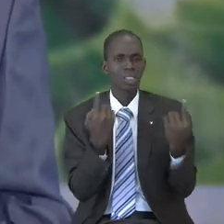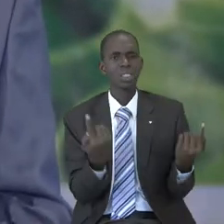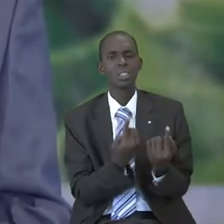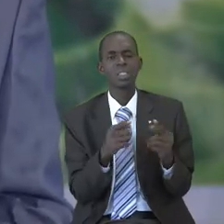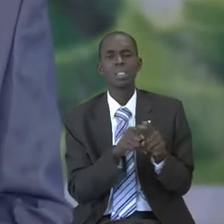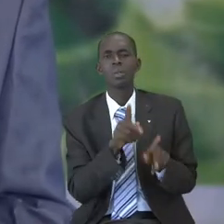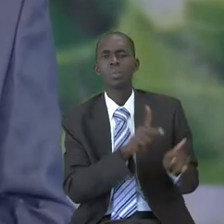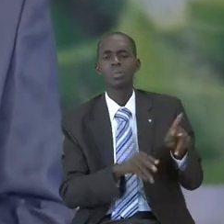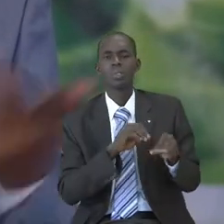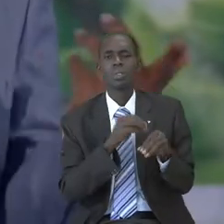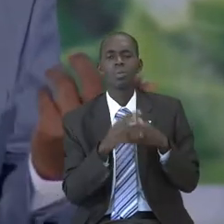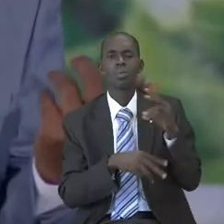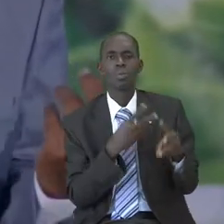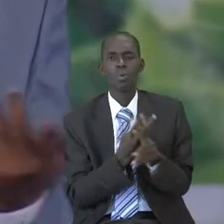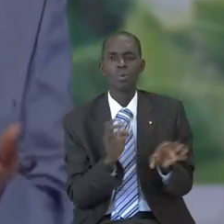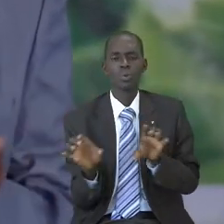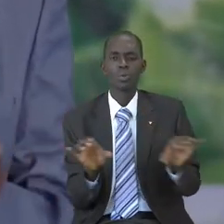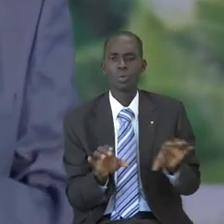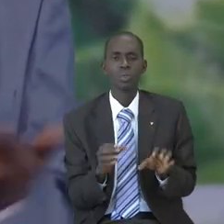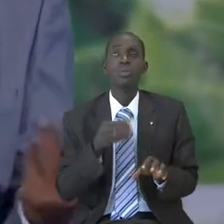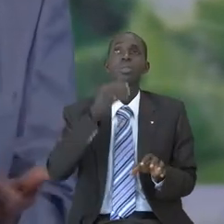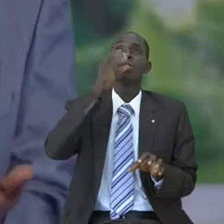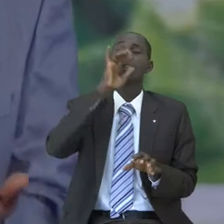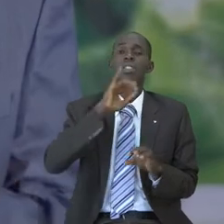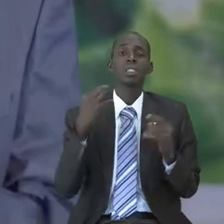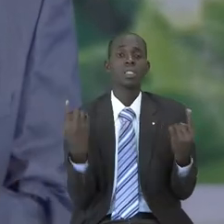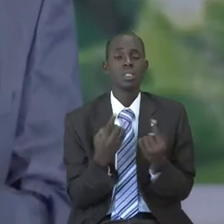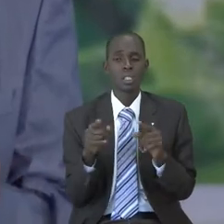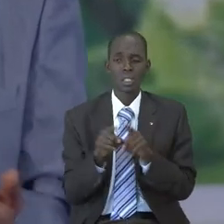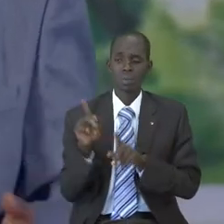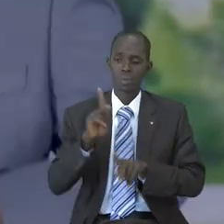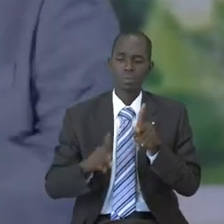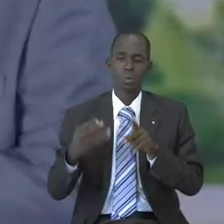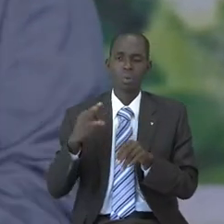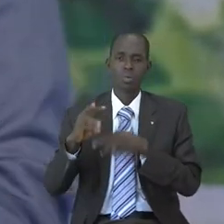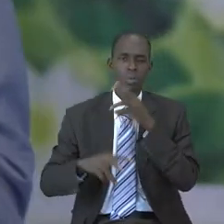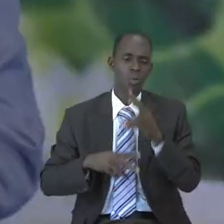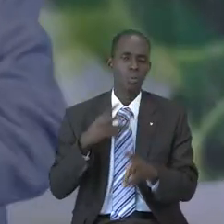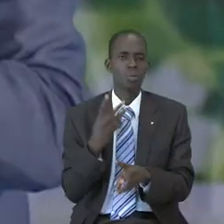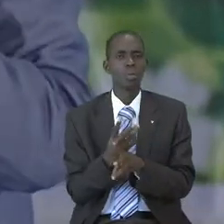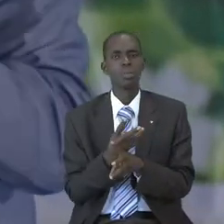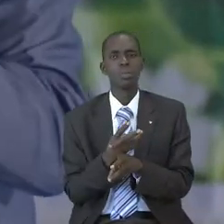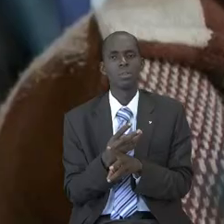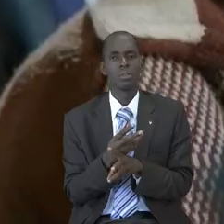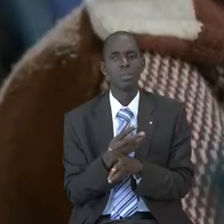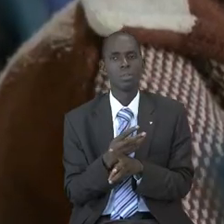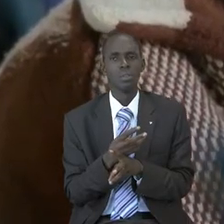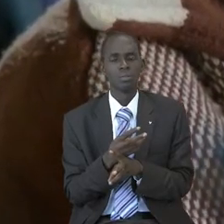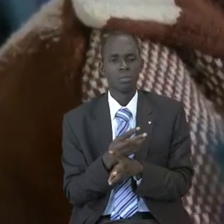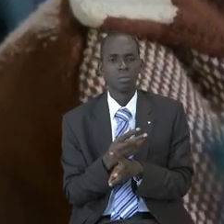world are eating sin, drinking sin like they in the world are drinking sin,